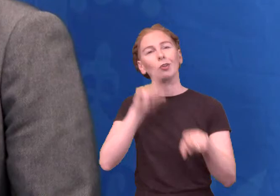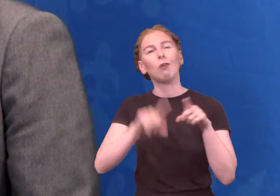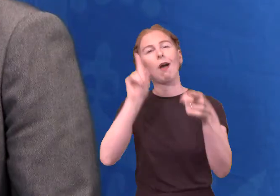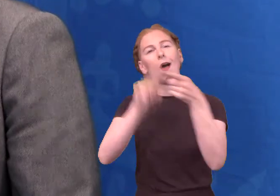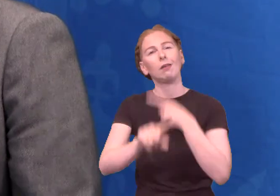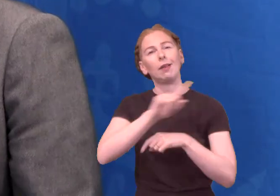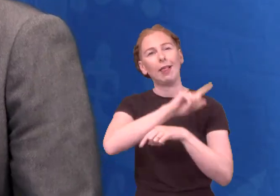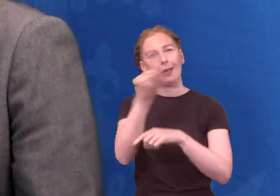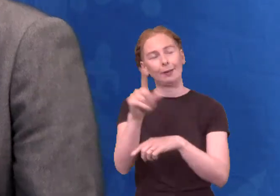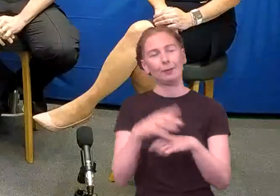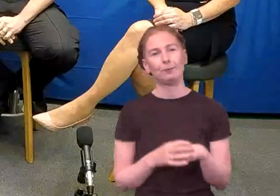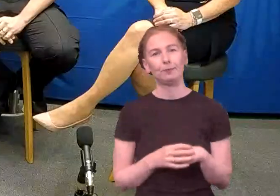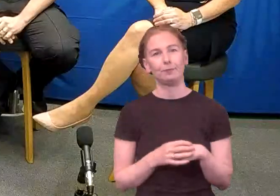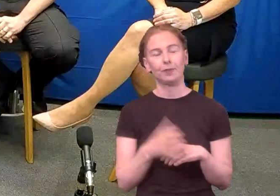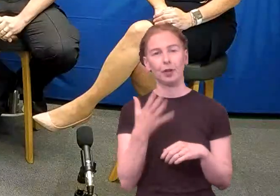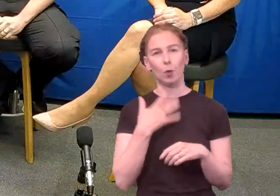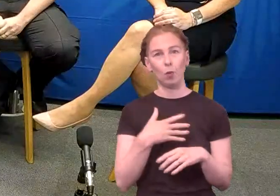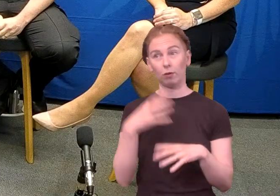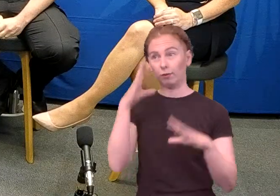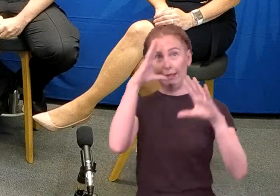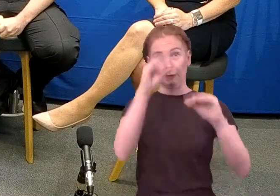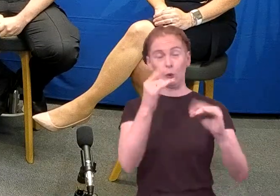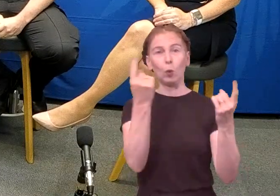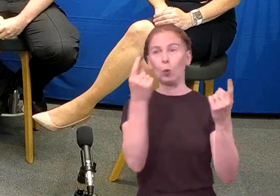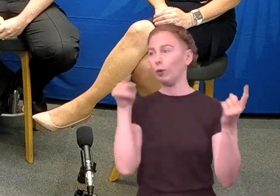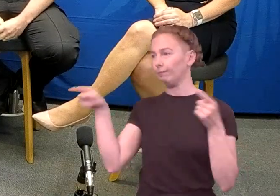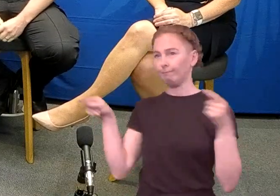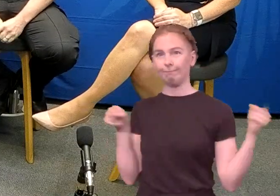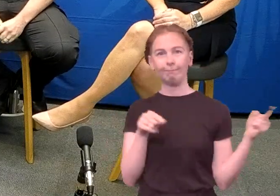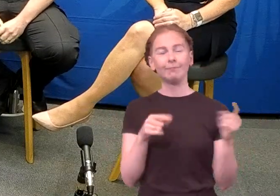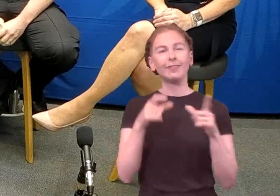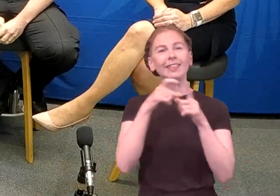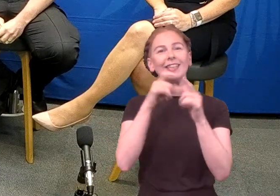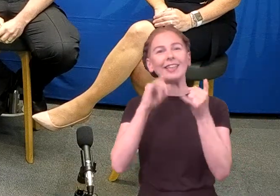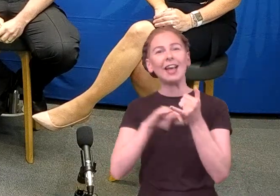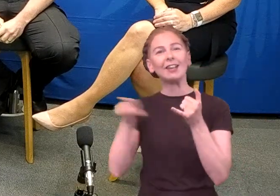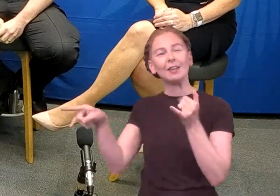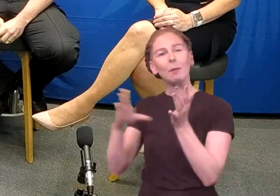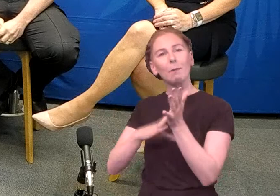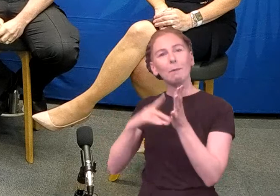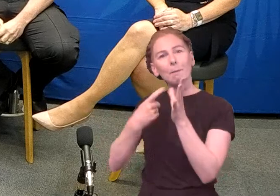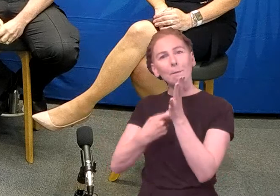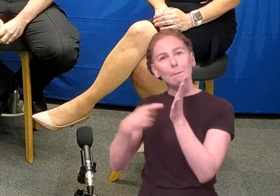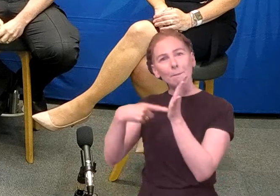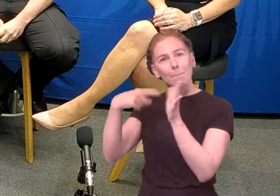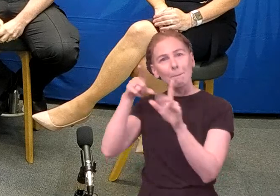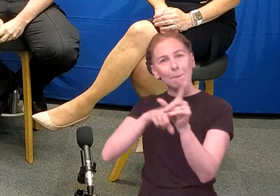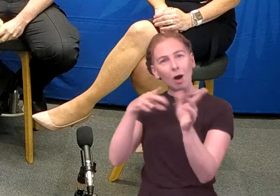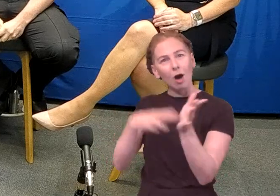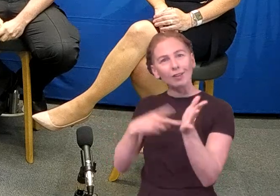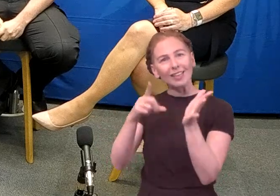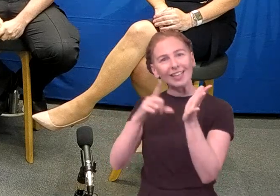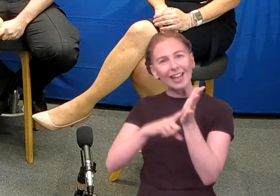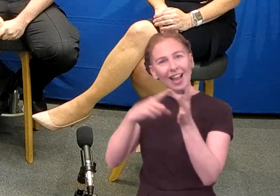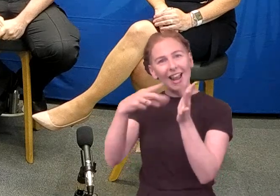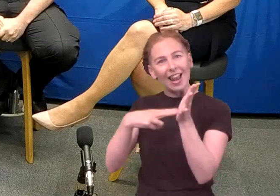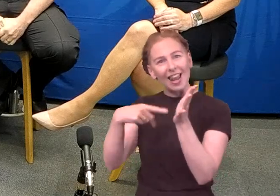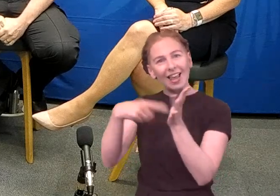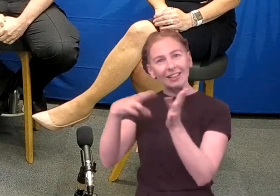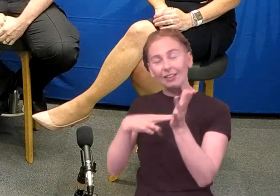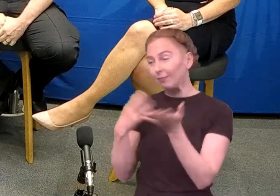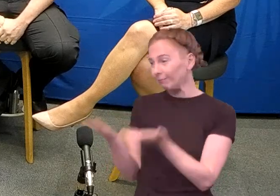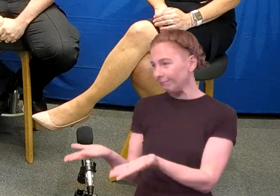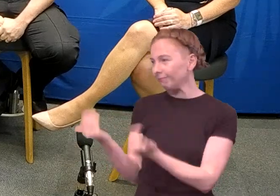introduce my guests. DS Martin Linton. How you doing? I'm DS Martin Linton. I work